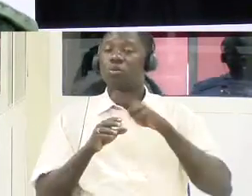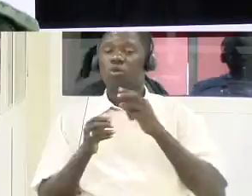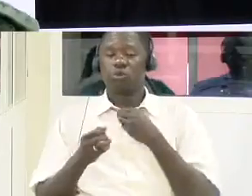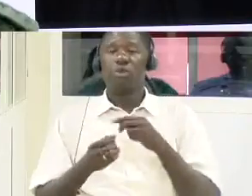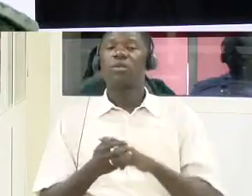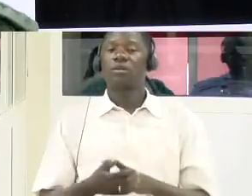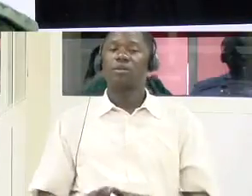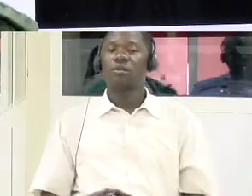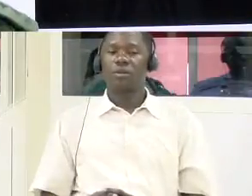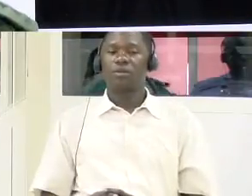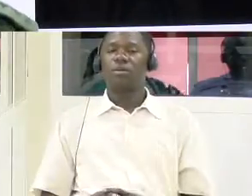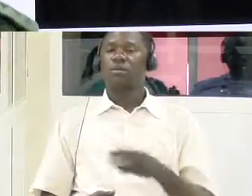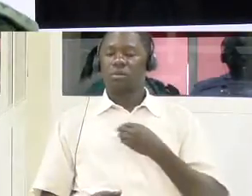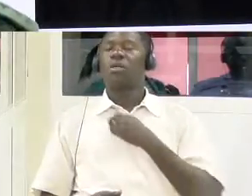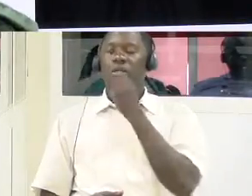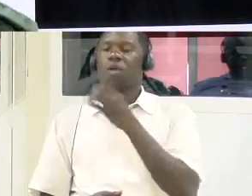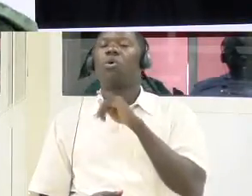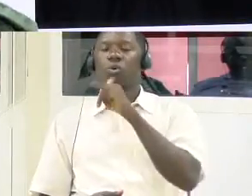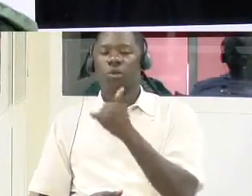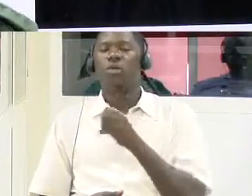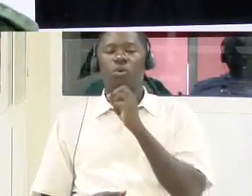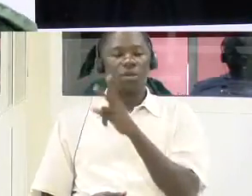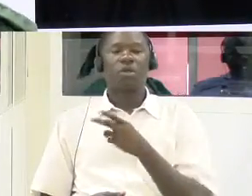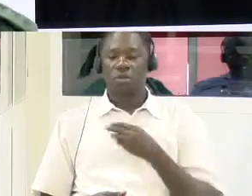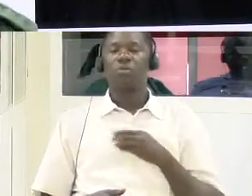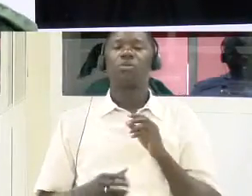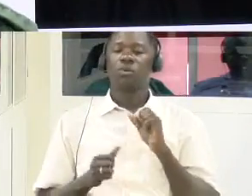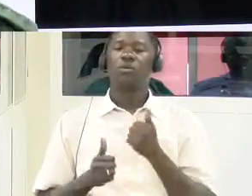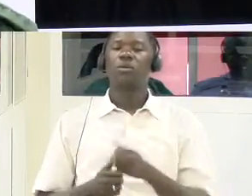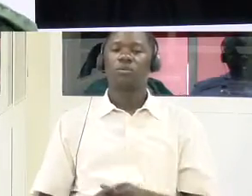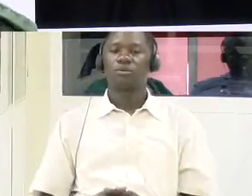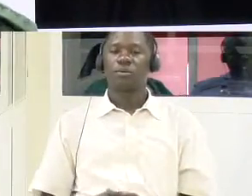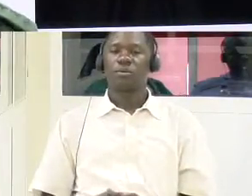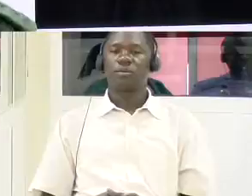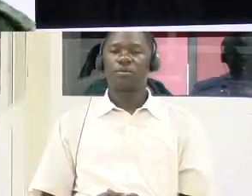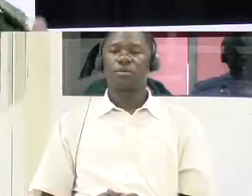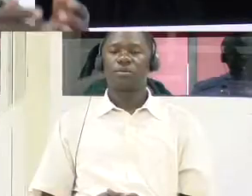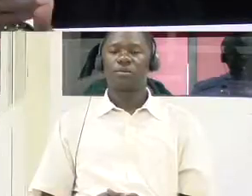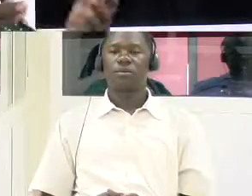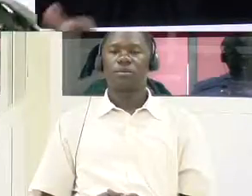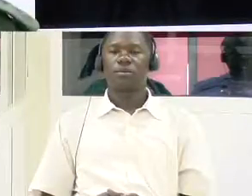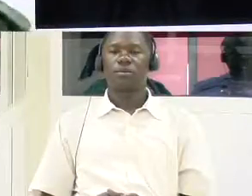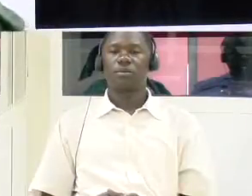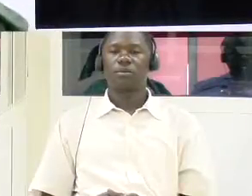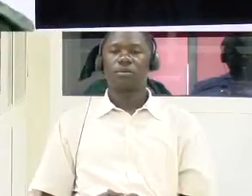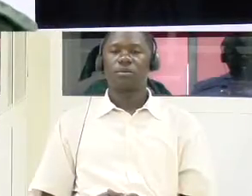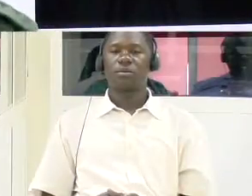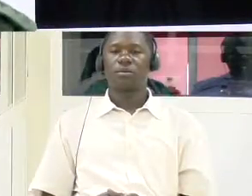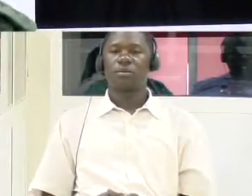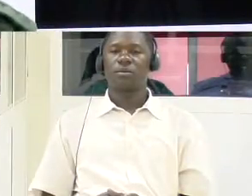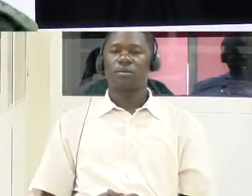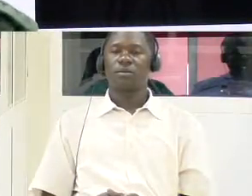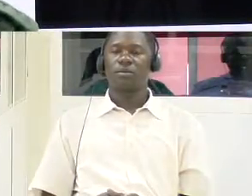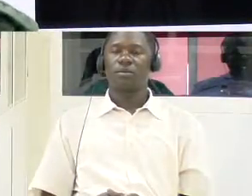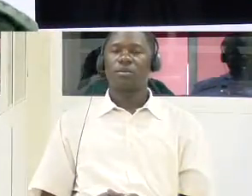okay, I will call you. He said, otherwise, are there any problems? I said, yeah, there are so many problems. And I explained these problems I mentioned, you know,